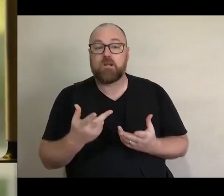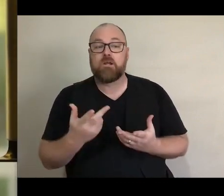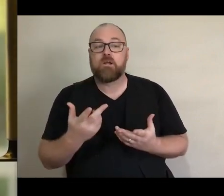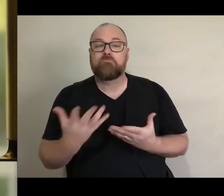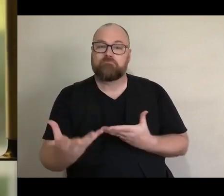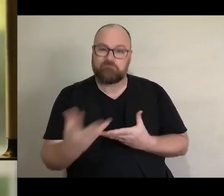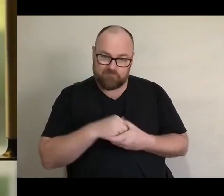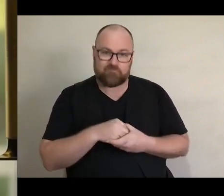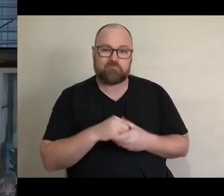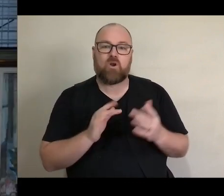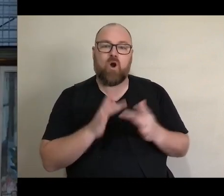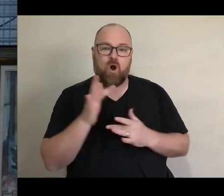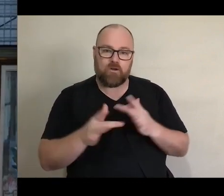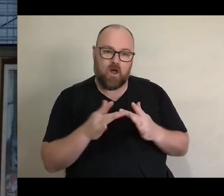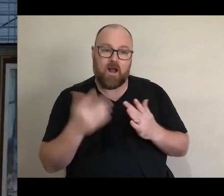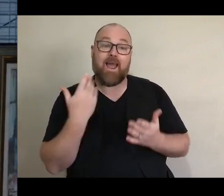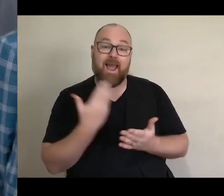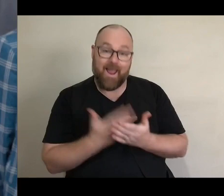at the National Gallery.